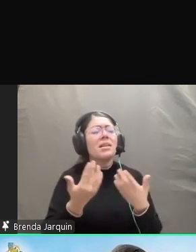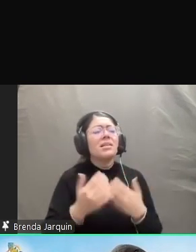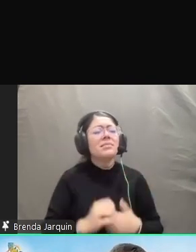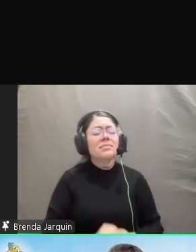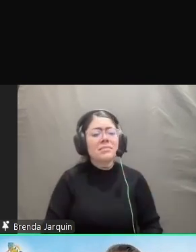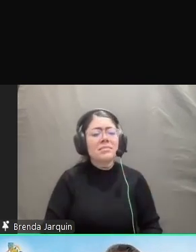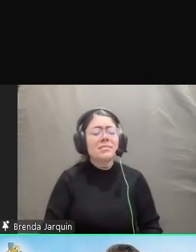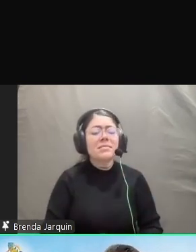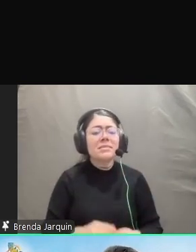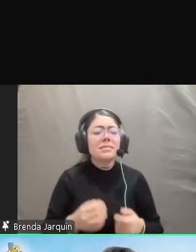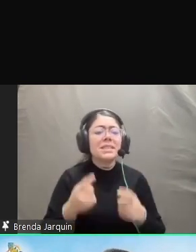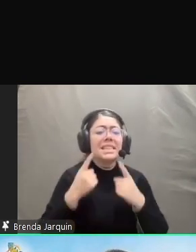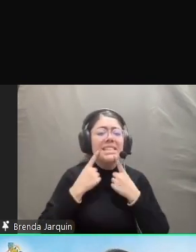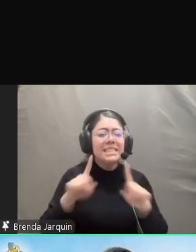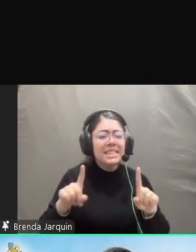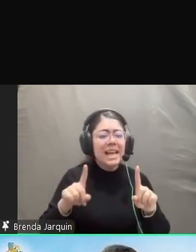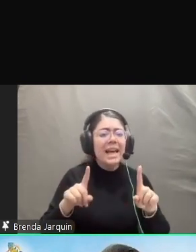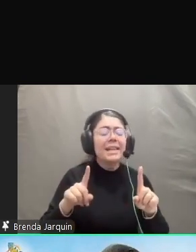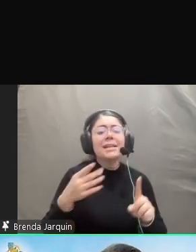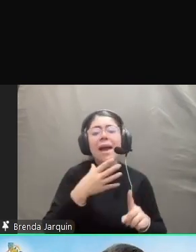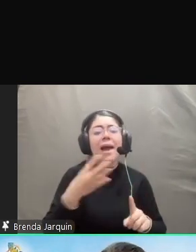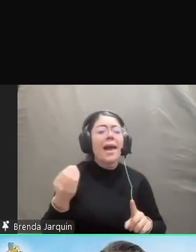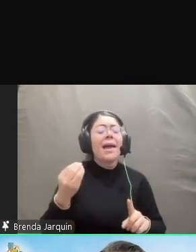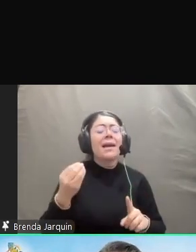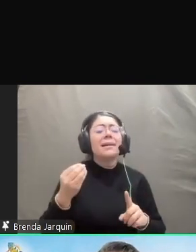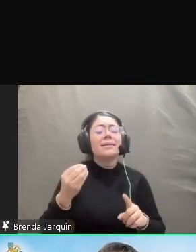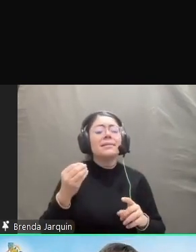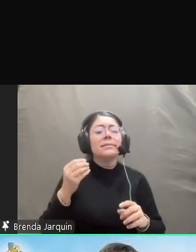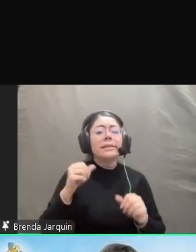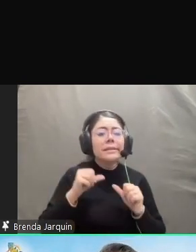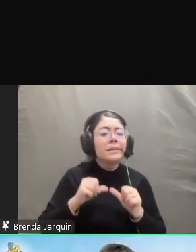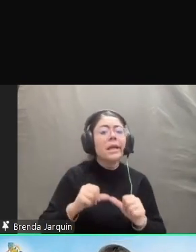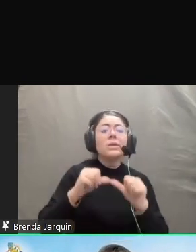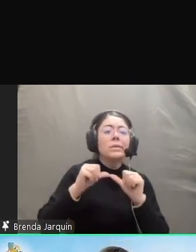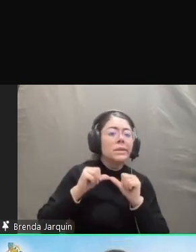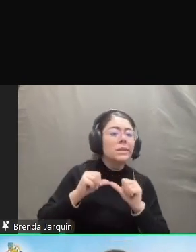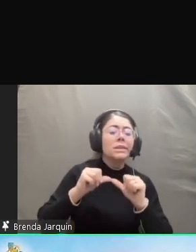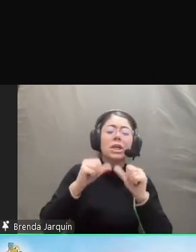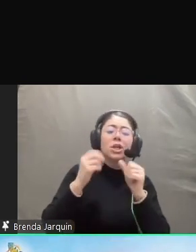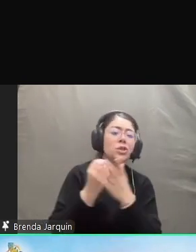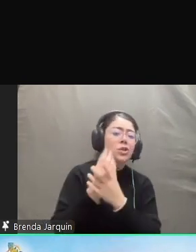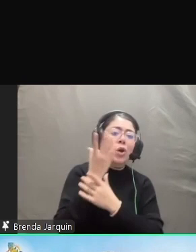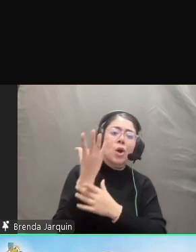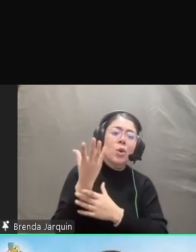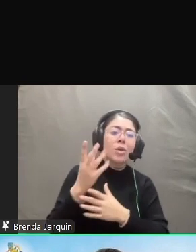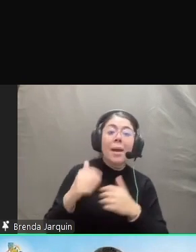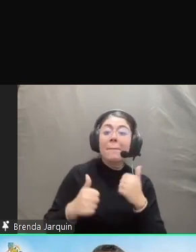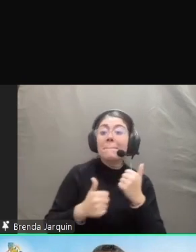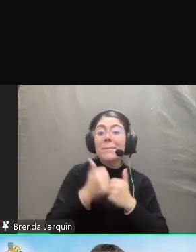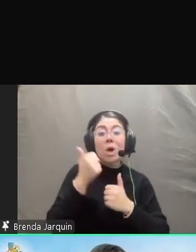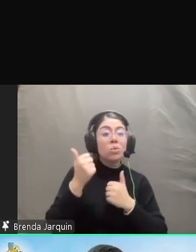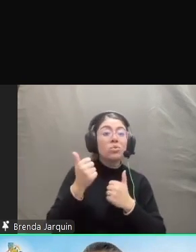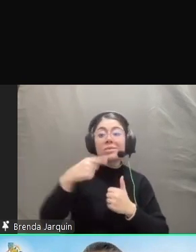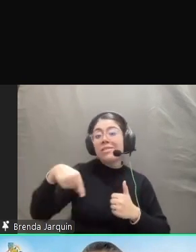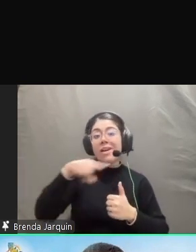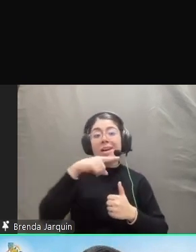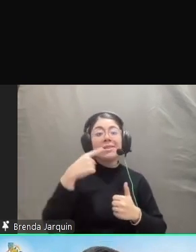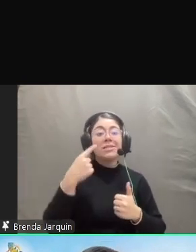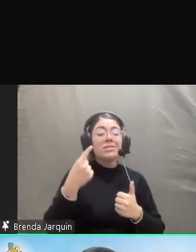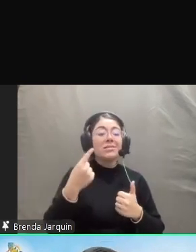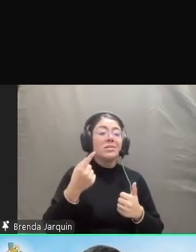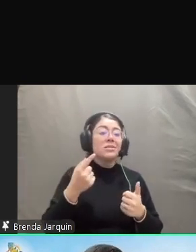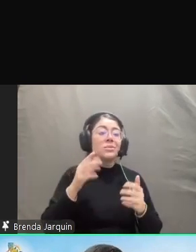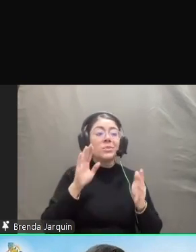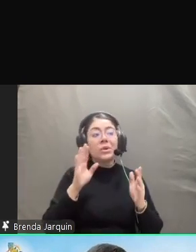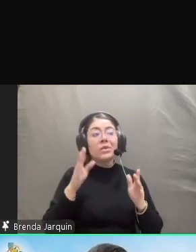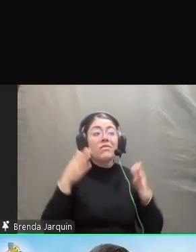growth without focusing on the negative? Most of us will just kind of keep doing our work until something